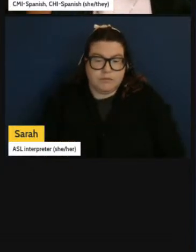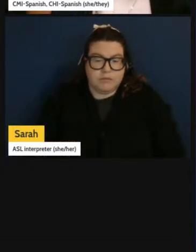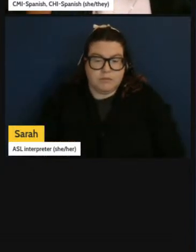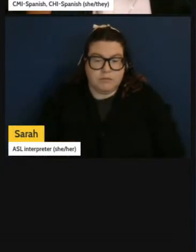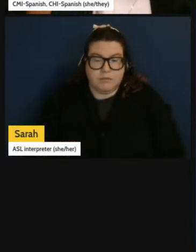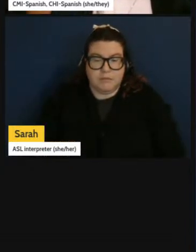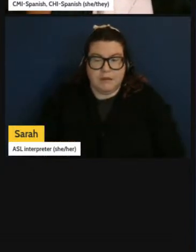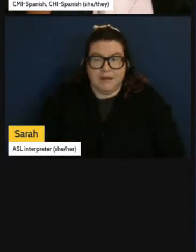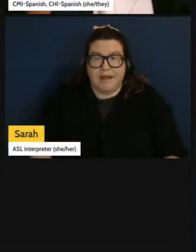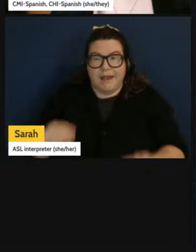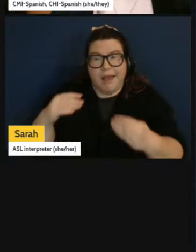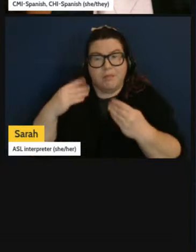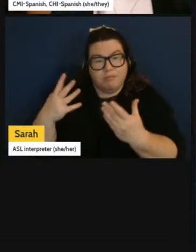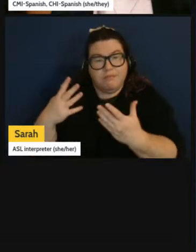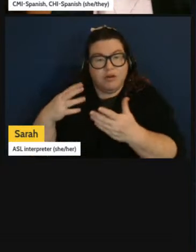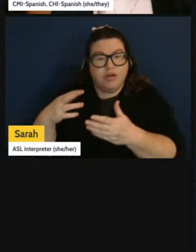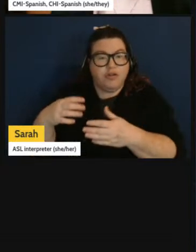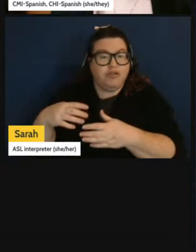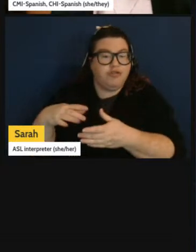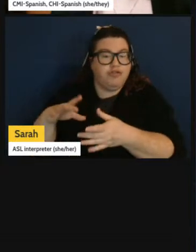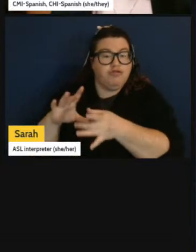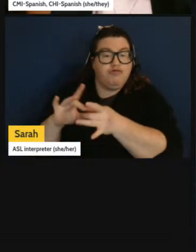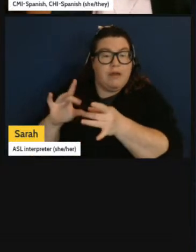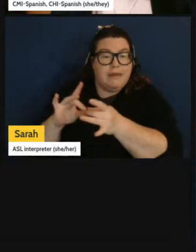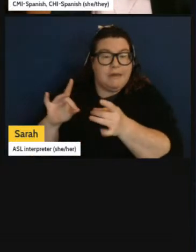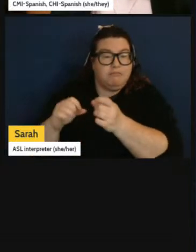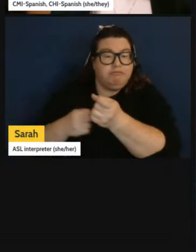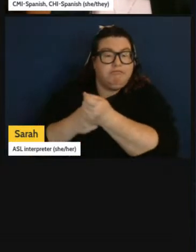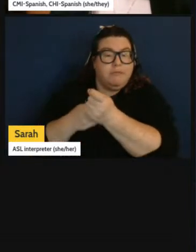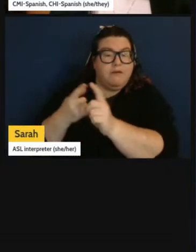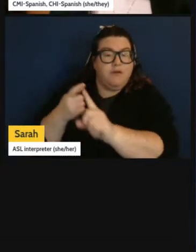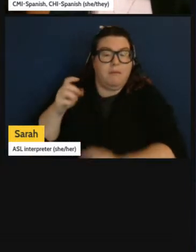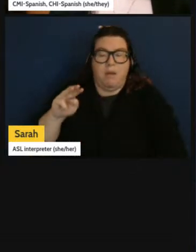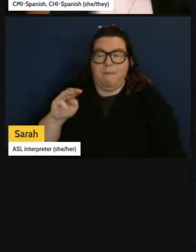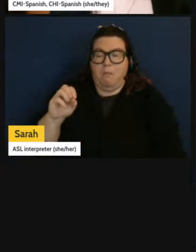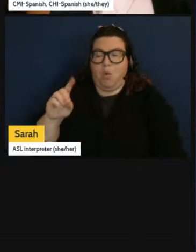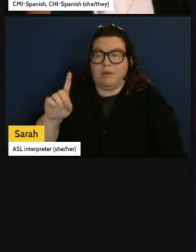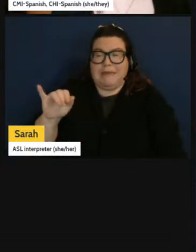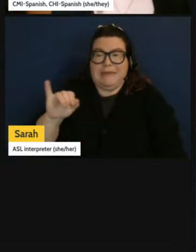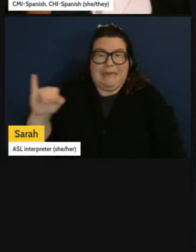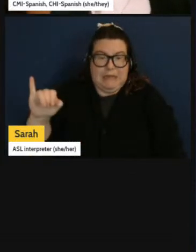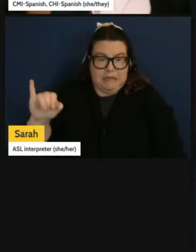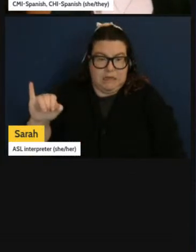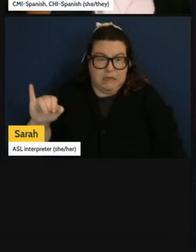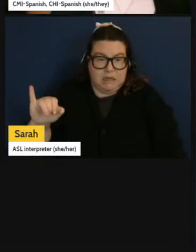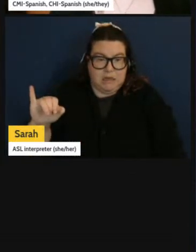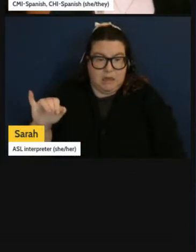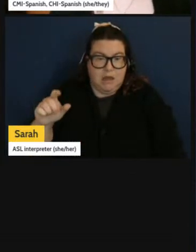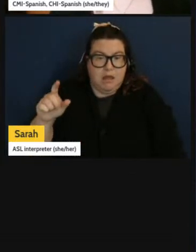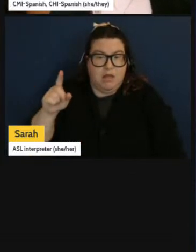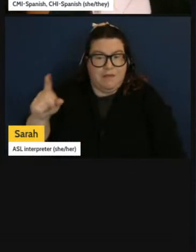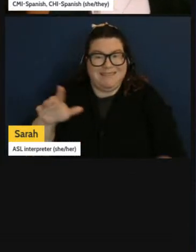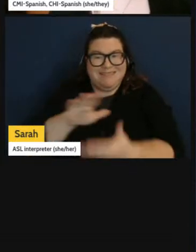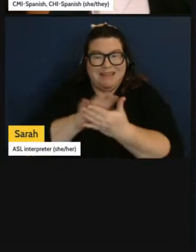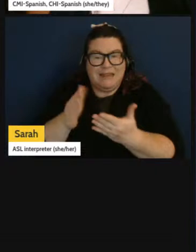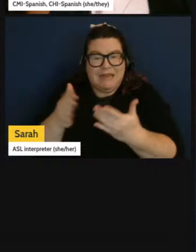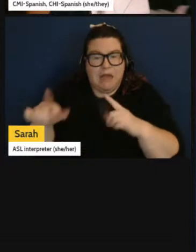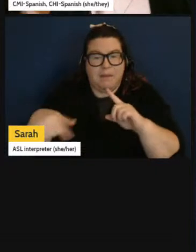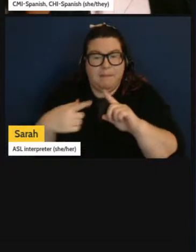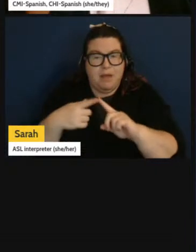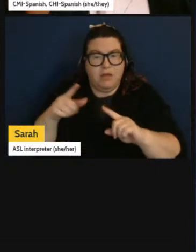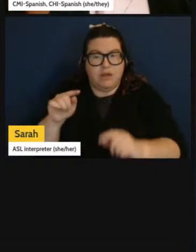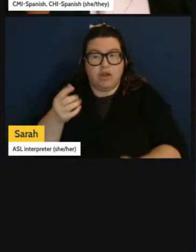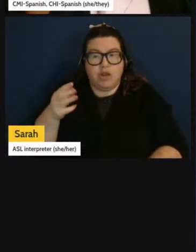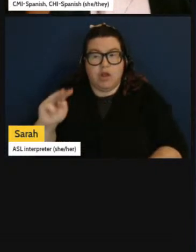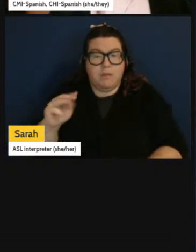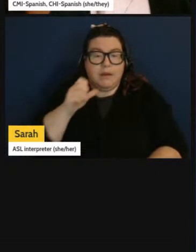where credit's due. Gender and sexual diversity came from Modi. And the nice thing about this term is we're not